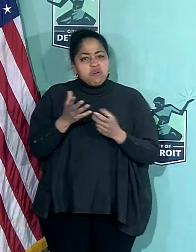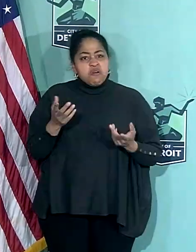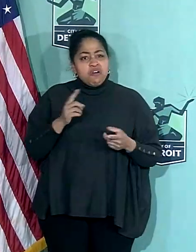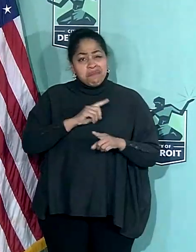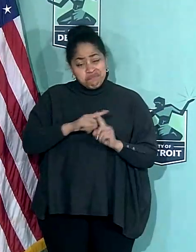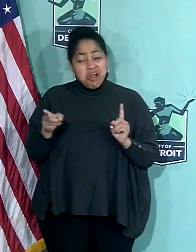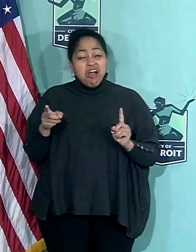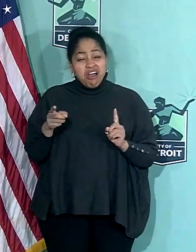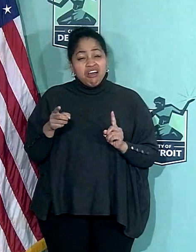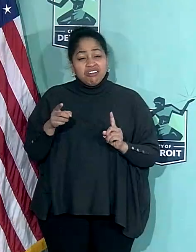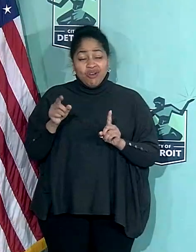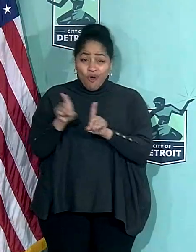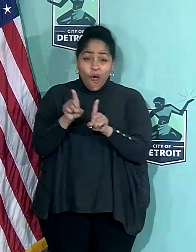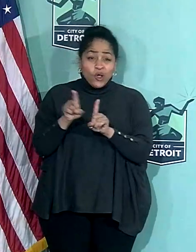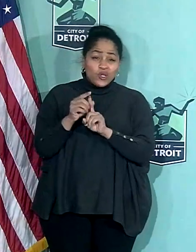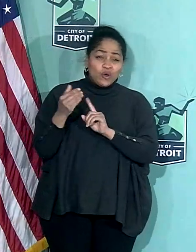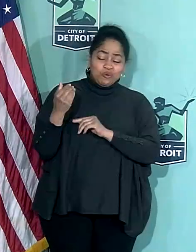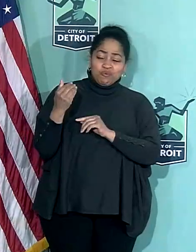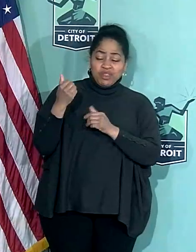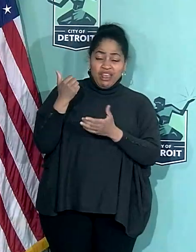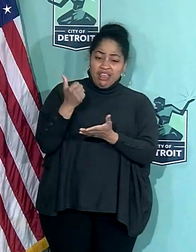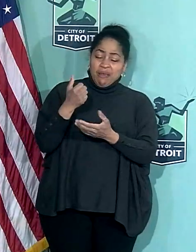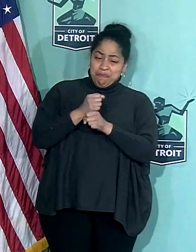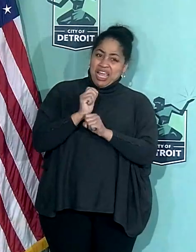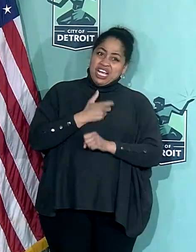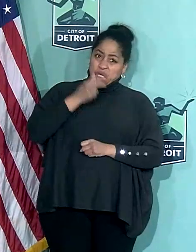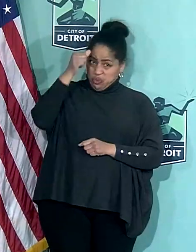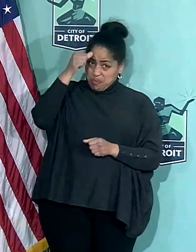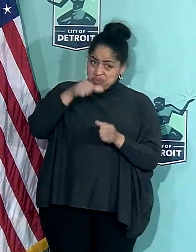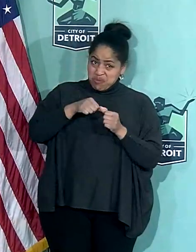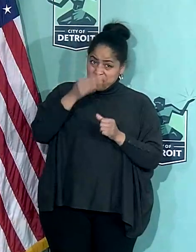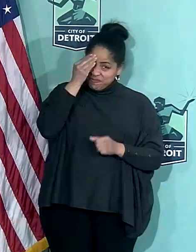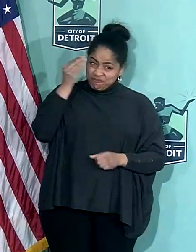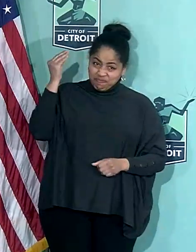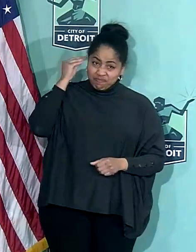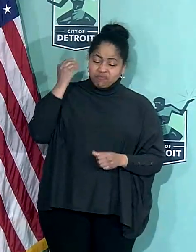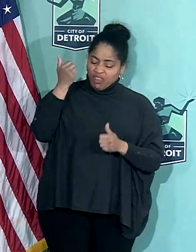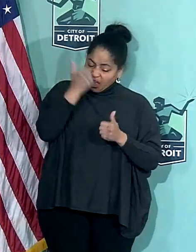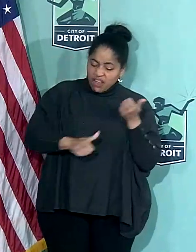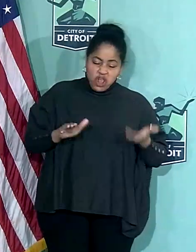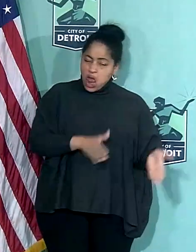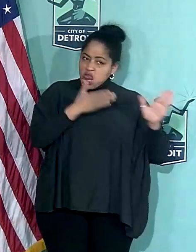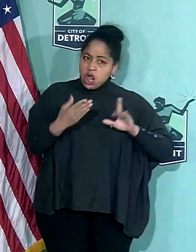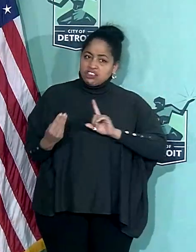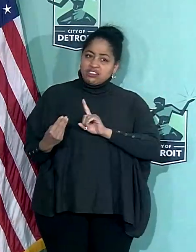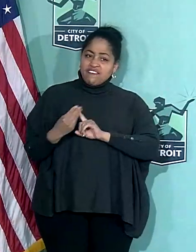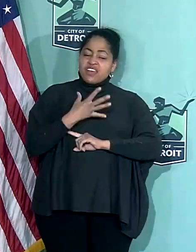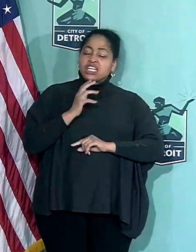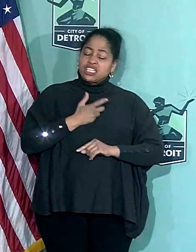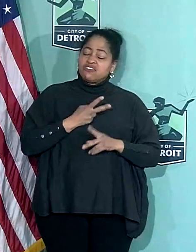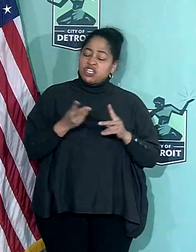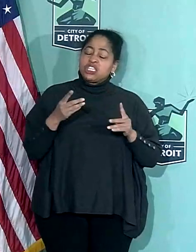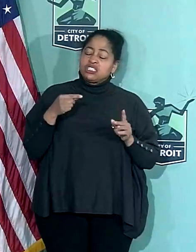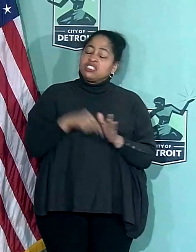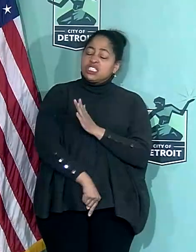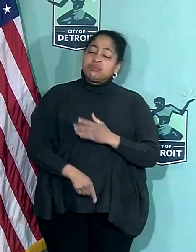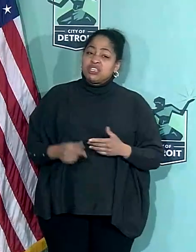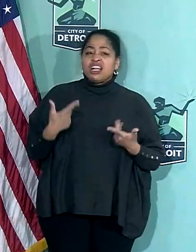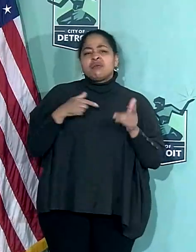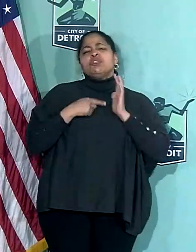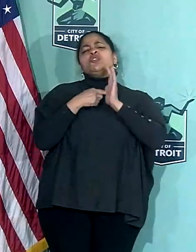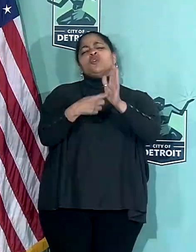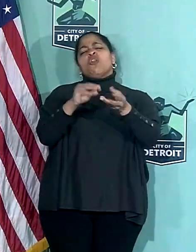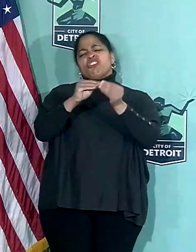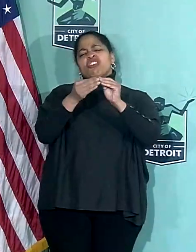single loss affects us very deeply. Let me show you where the numbers are,